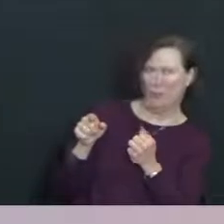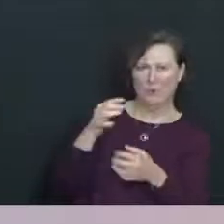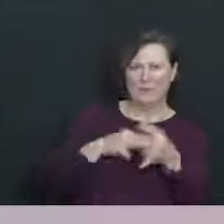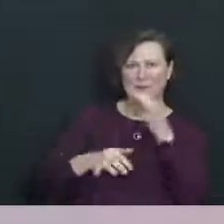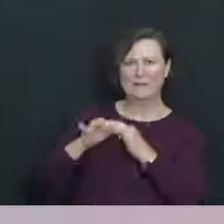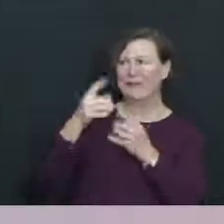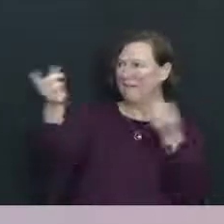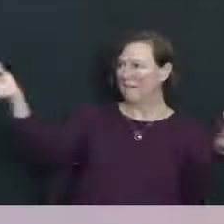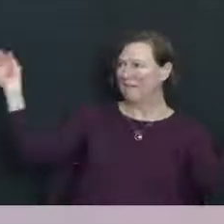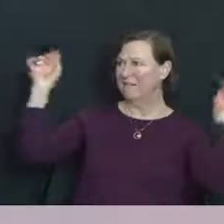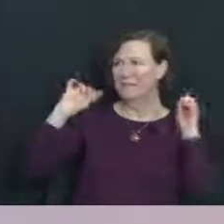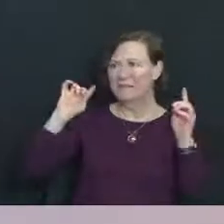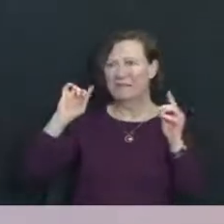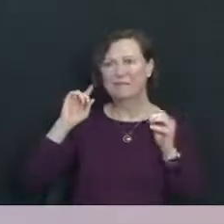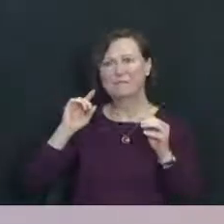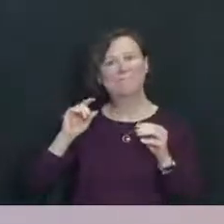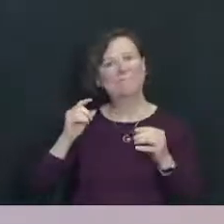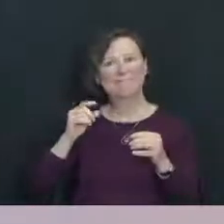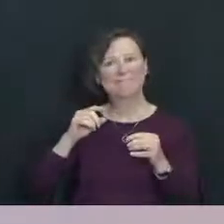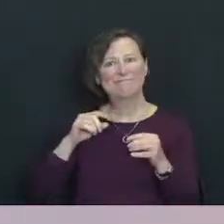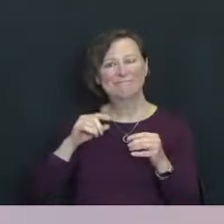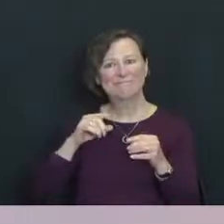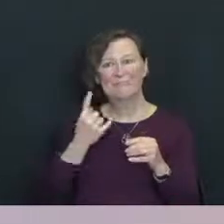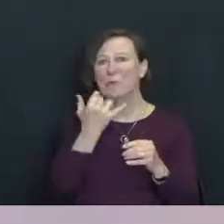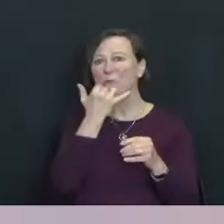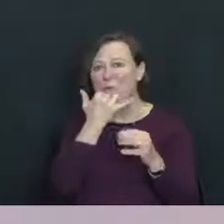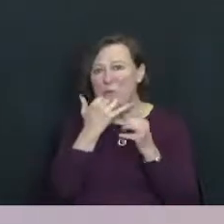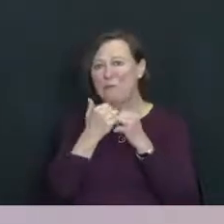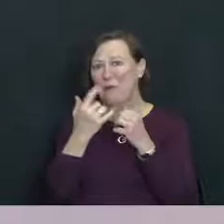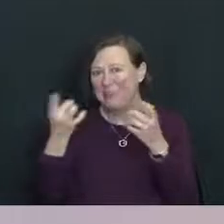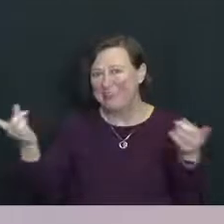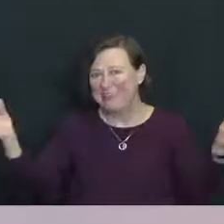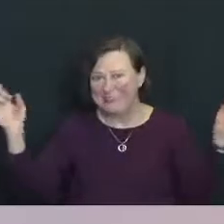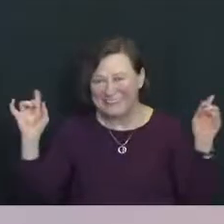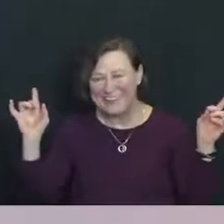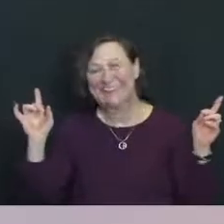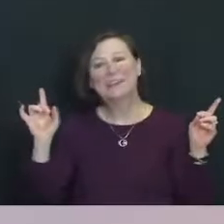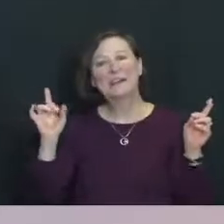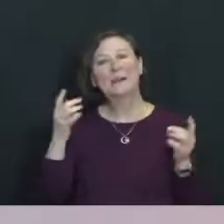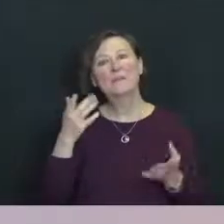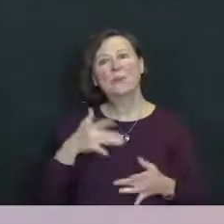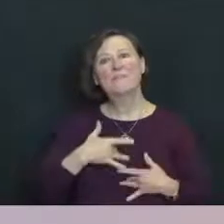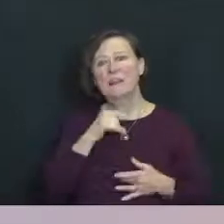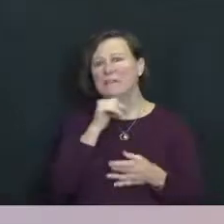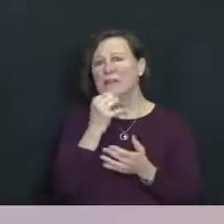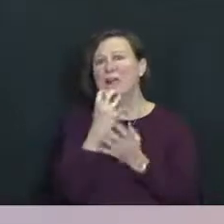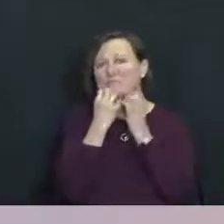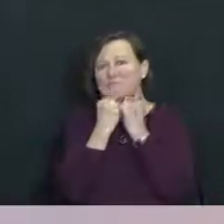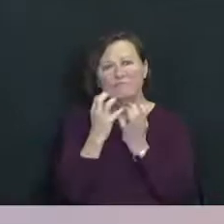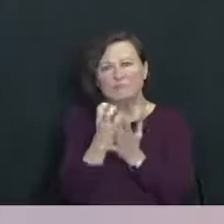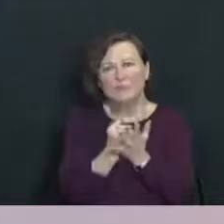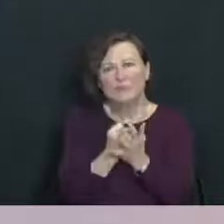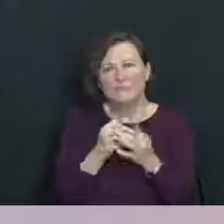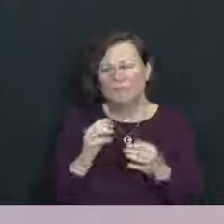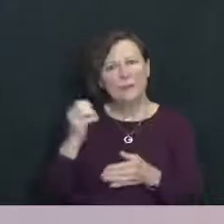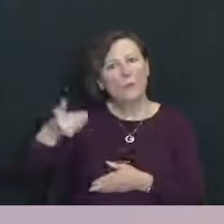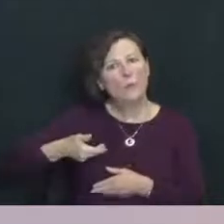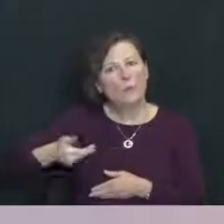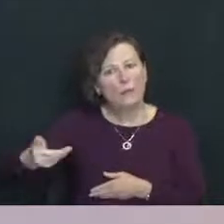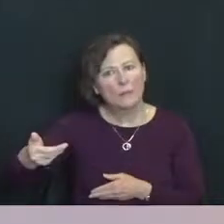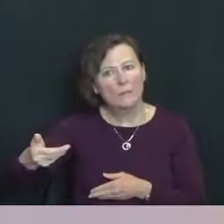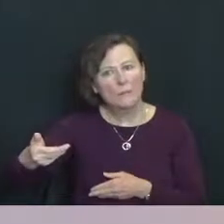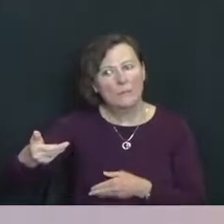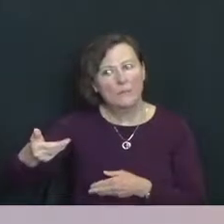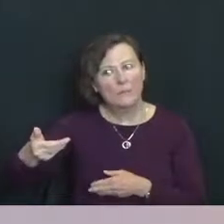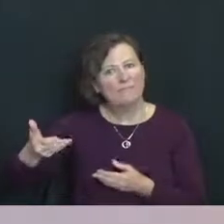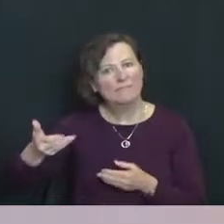hospitality. Maybe you even came to feel that you didn't deserve to be welcome, and that there's no place for you, and that